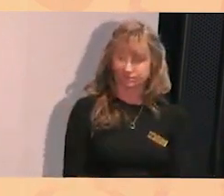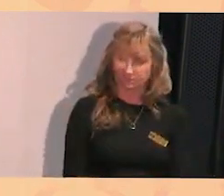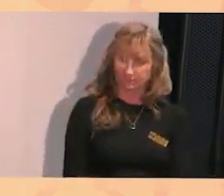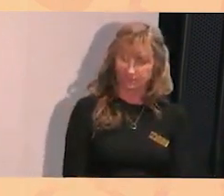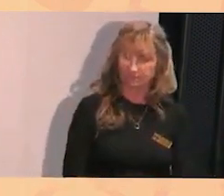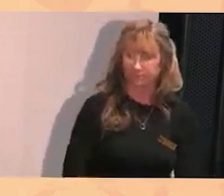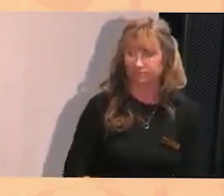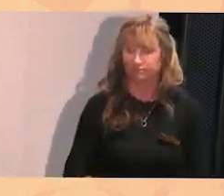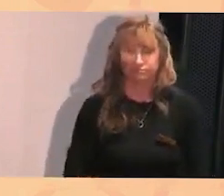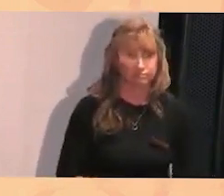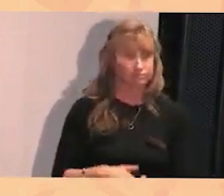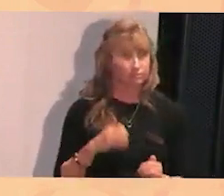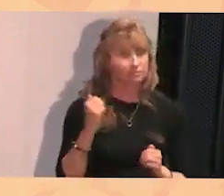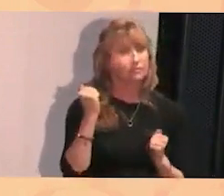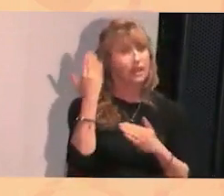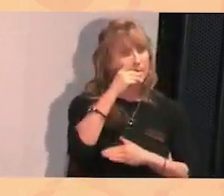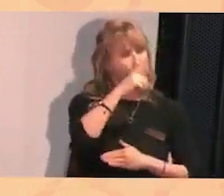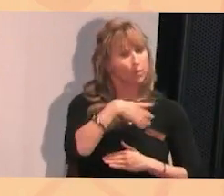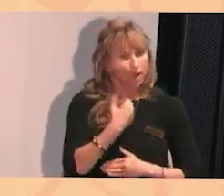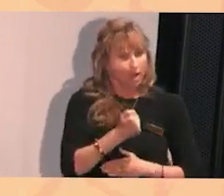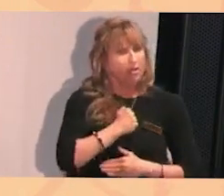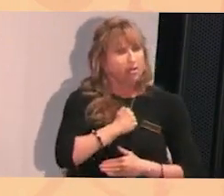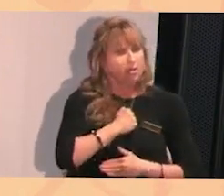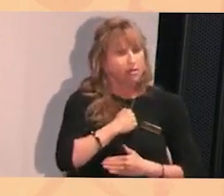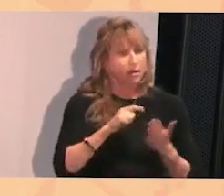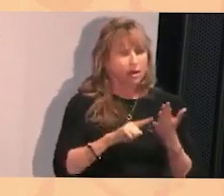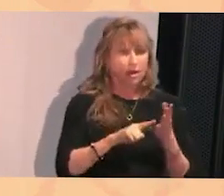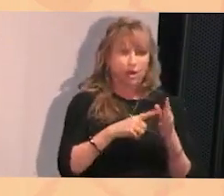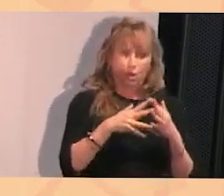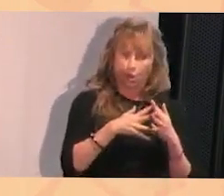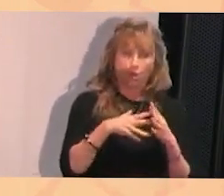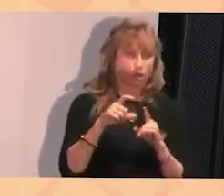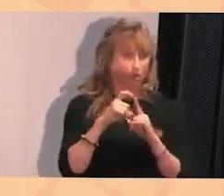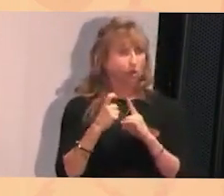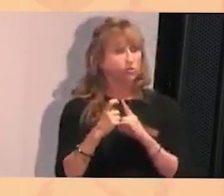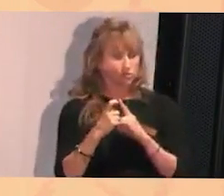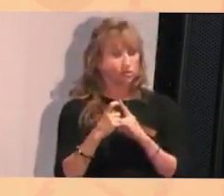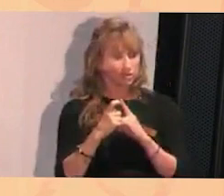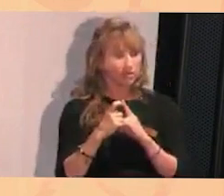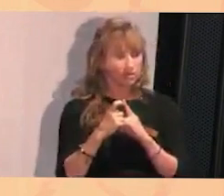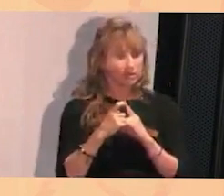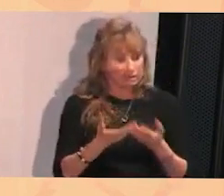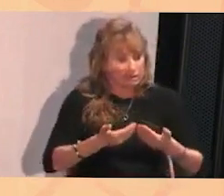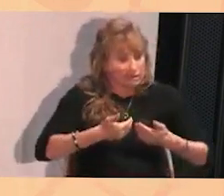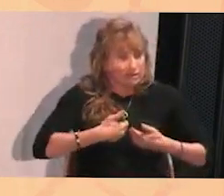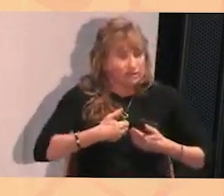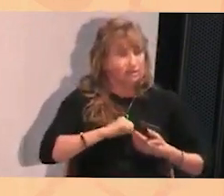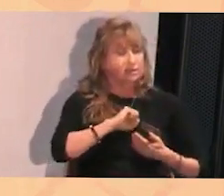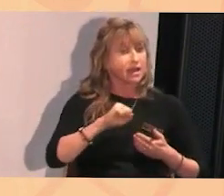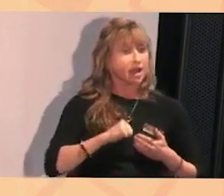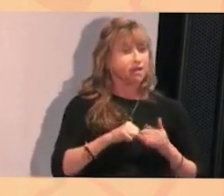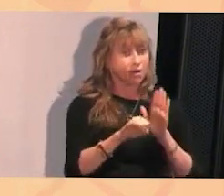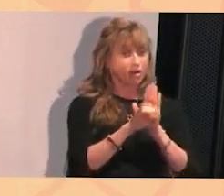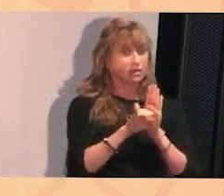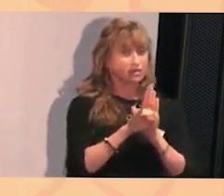Aboriginal people, we always had our law and our culture, and it gives us our identity, where we